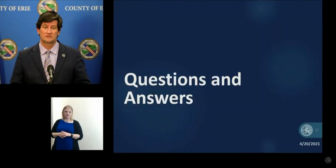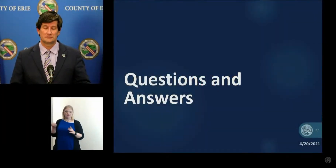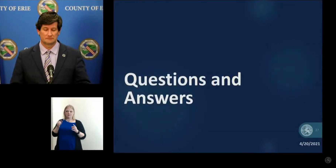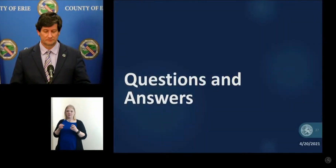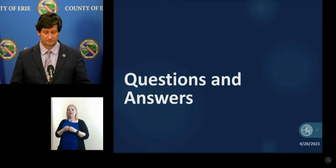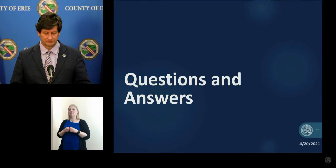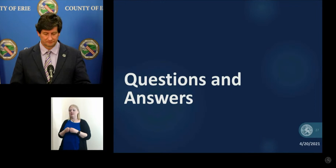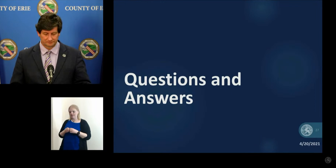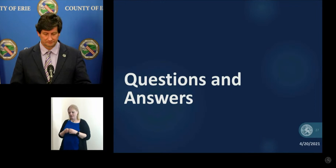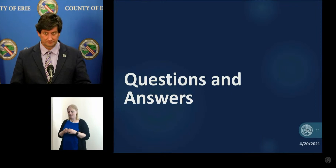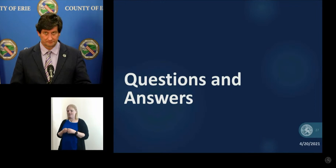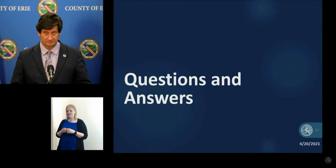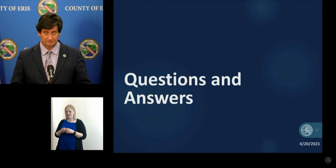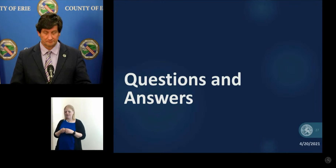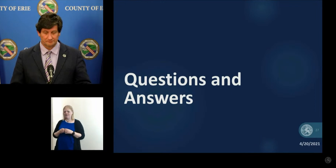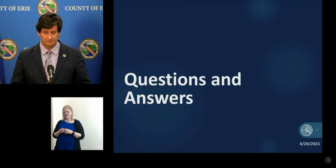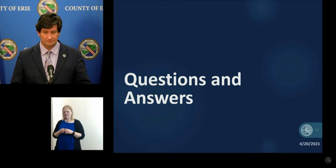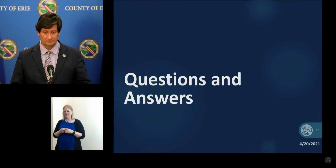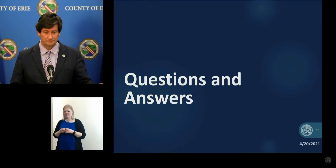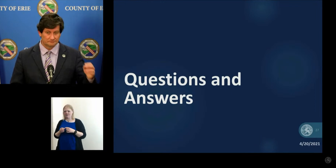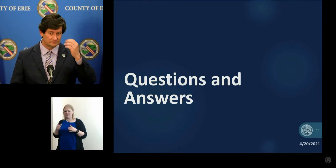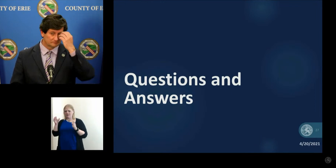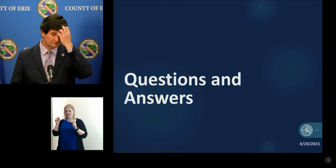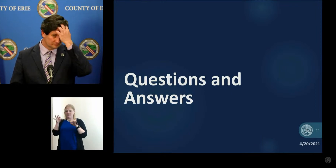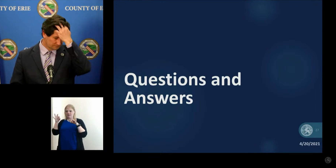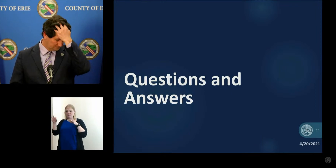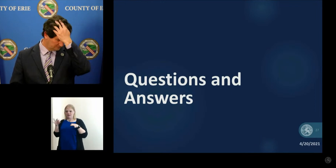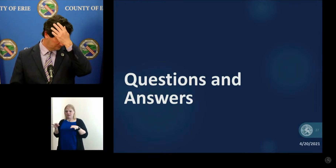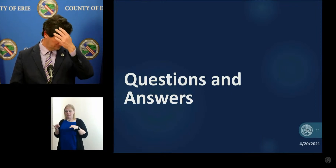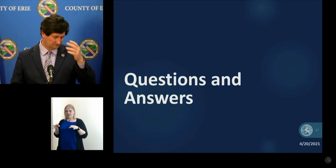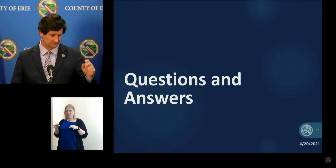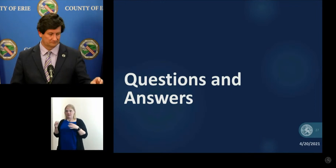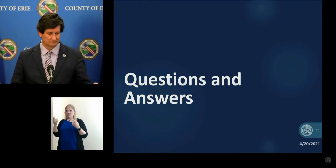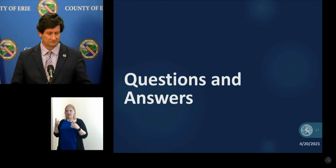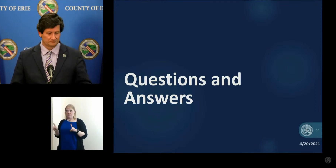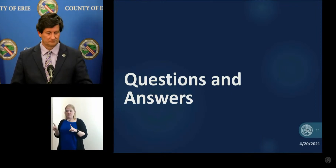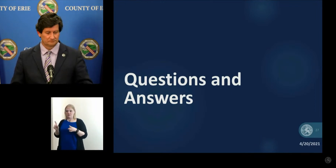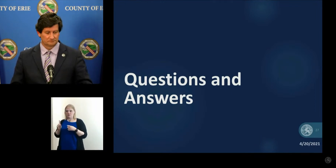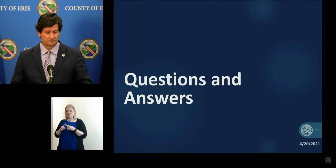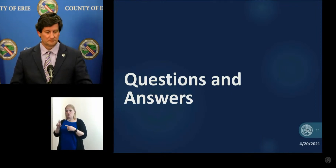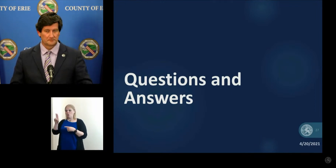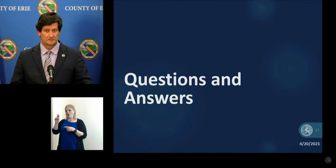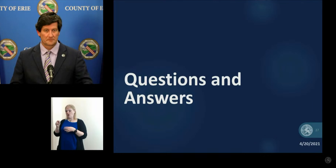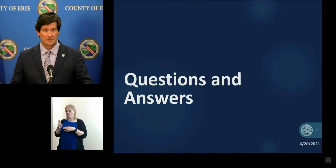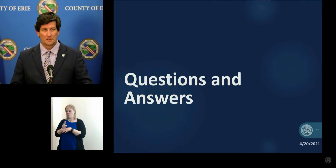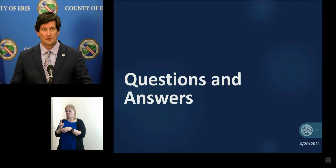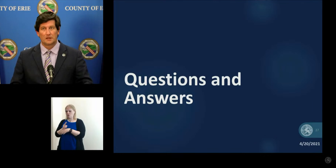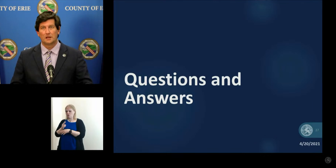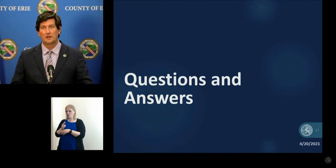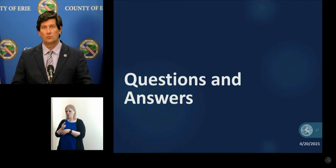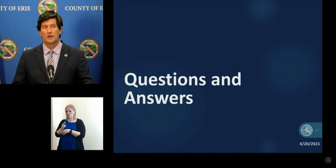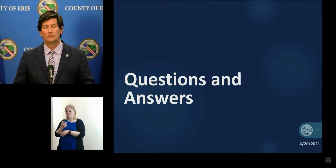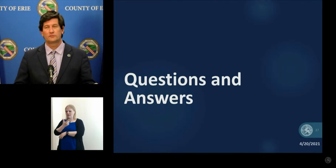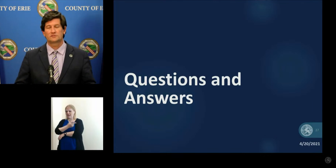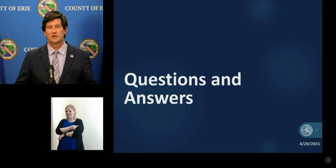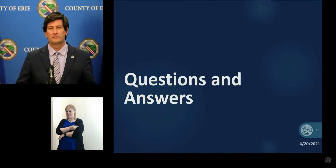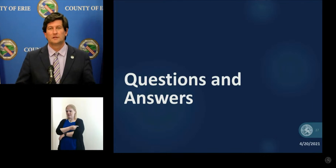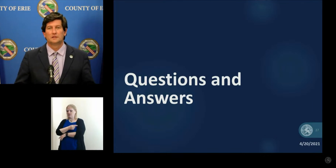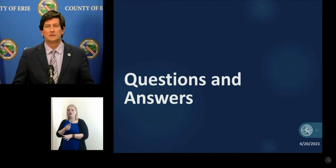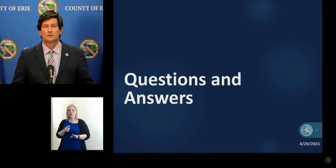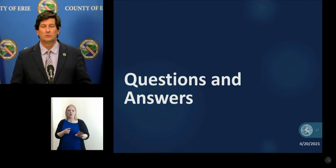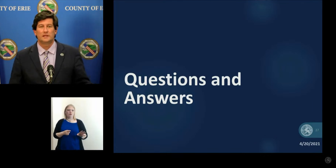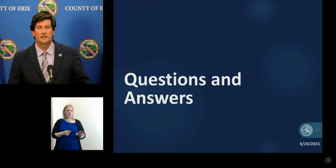more questions? Yeah, can you explain what happens to unused vaccine doses? Well, first